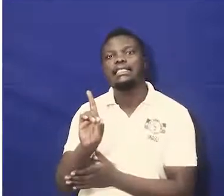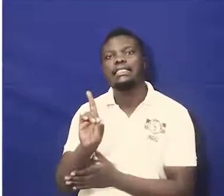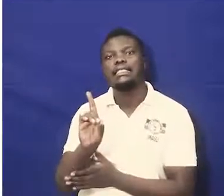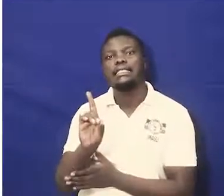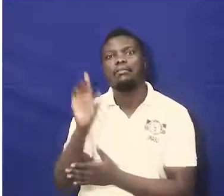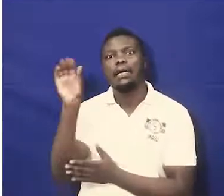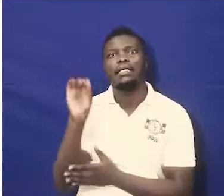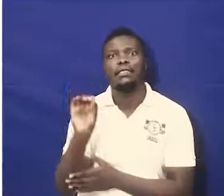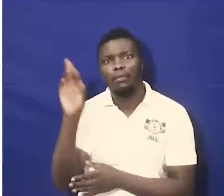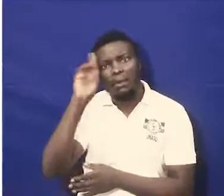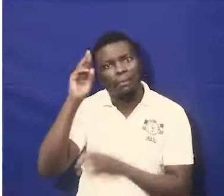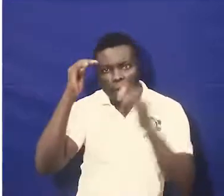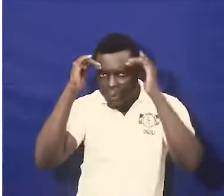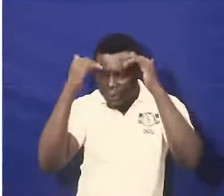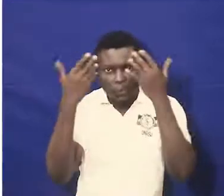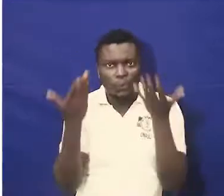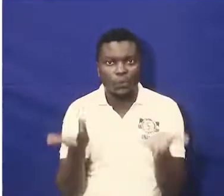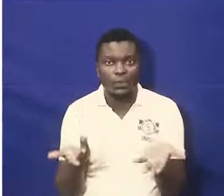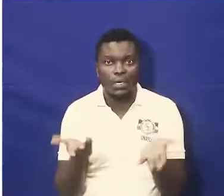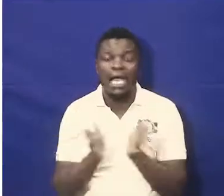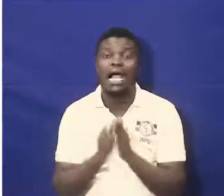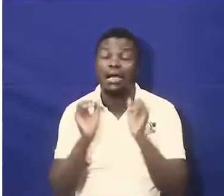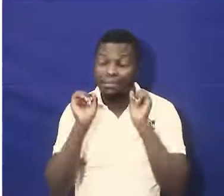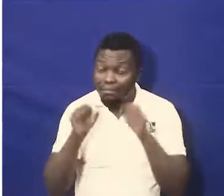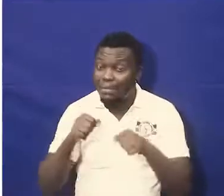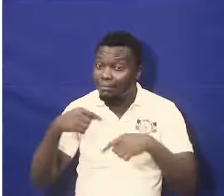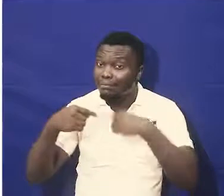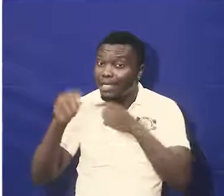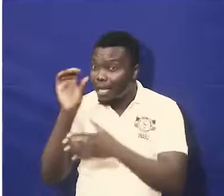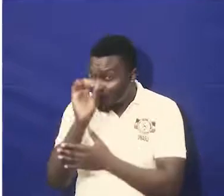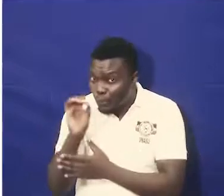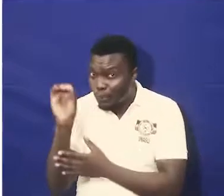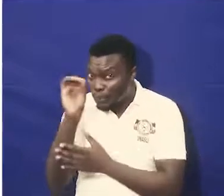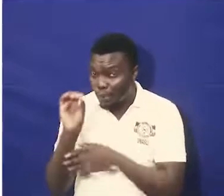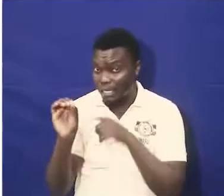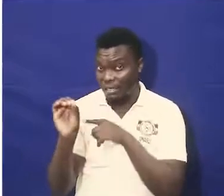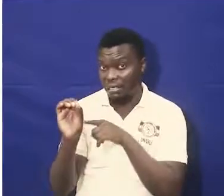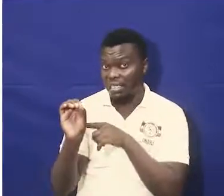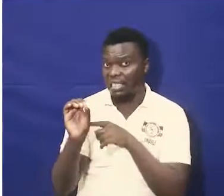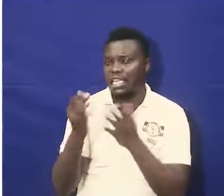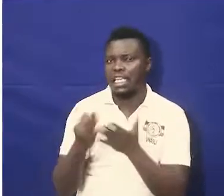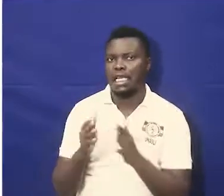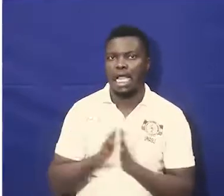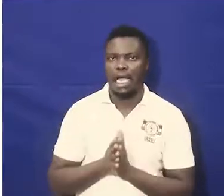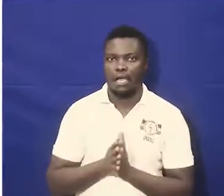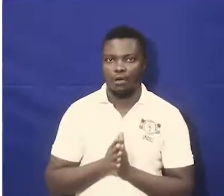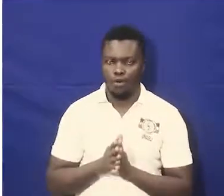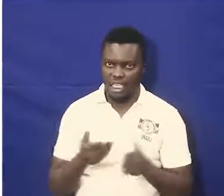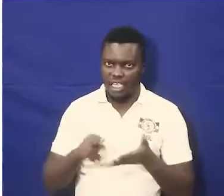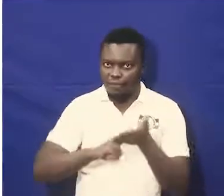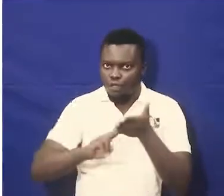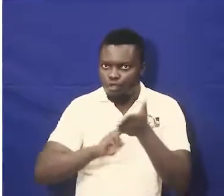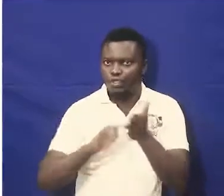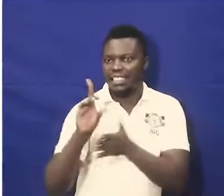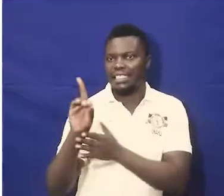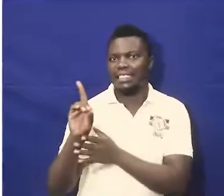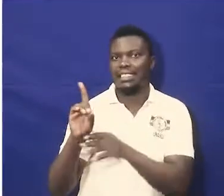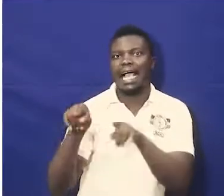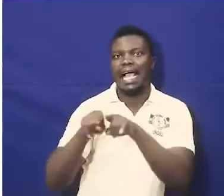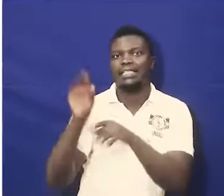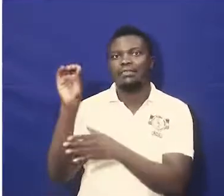because we don't know it and we need to find it. If it is D%,